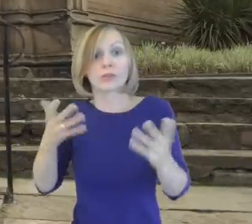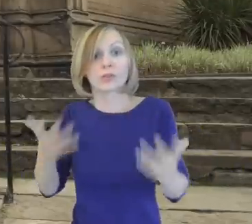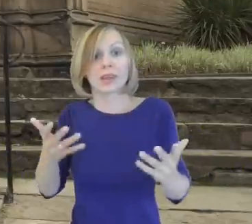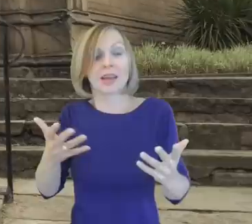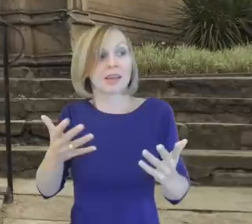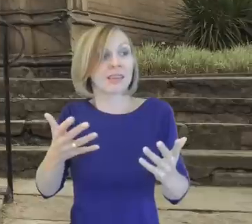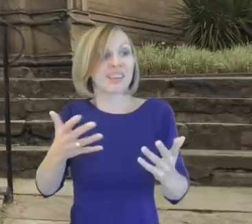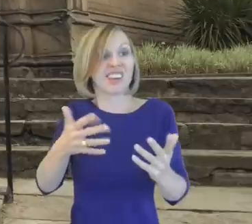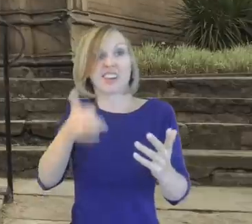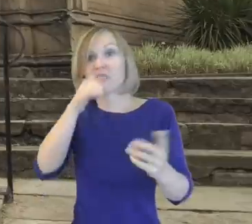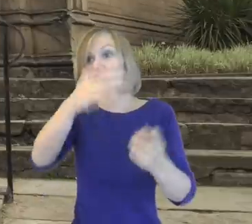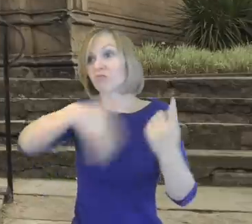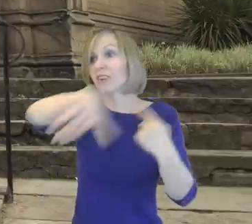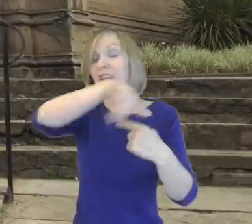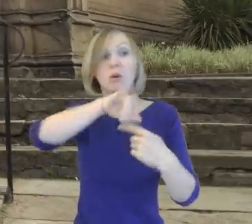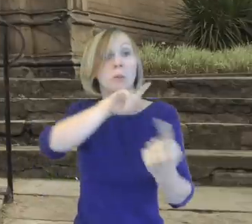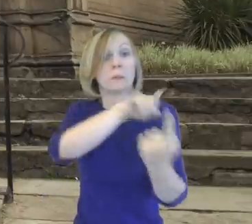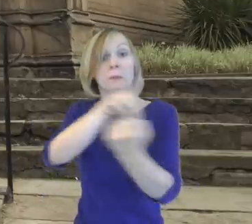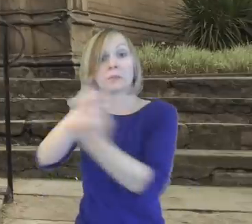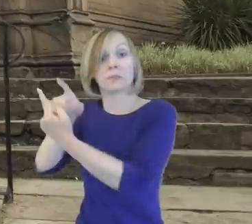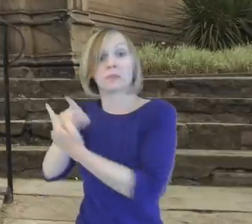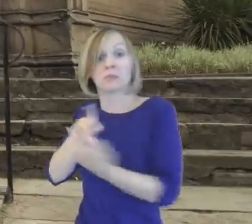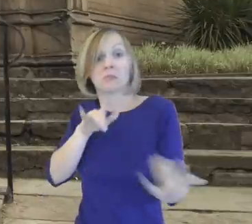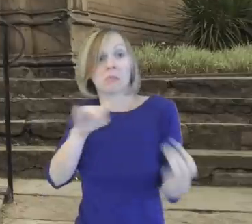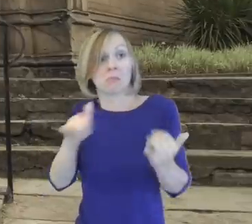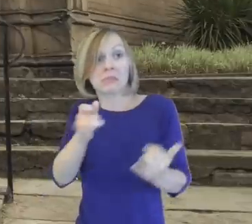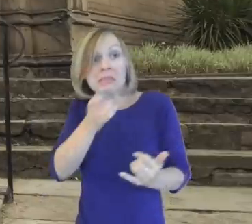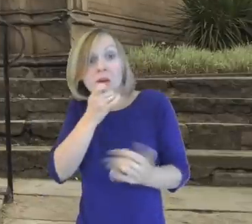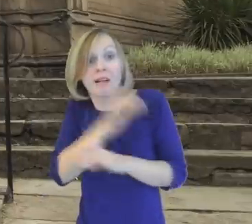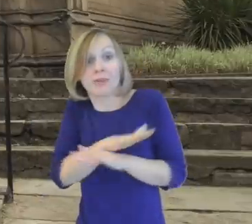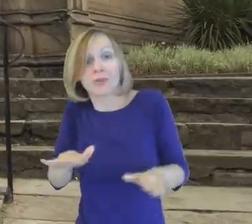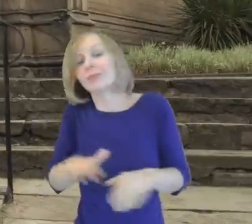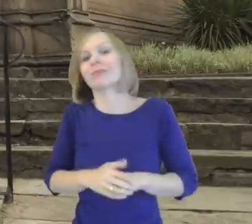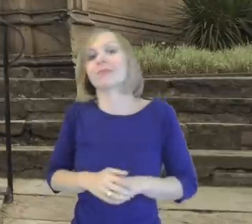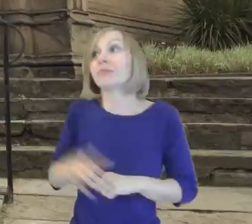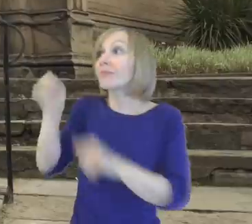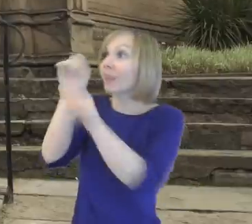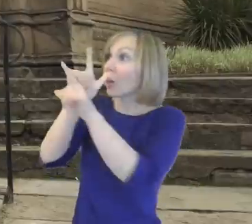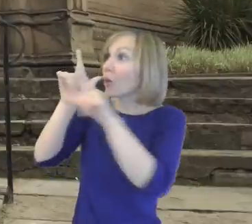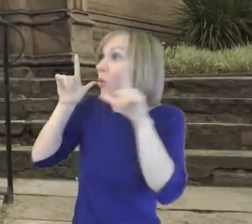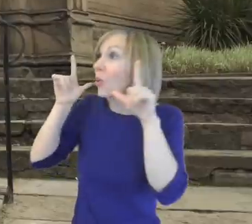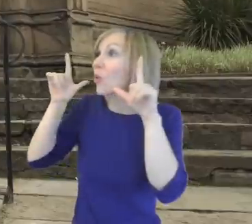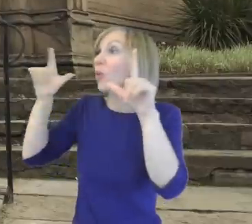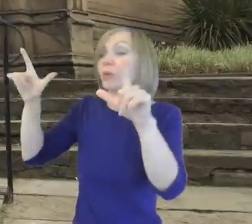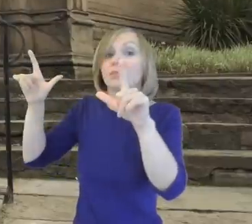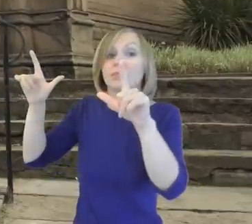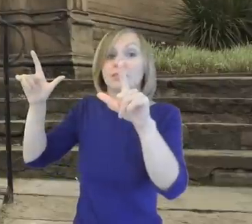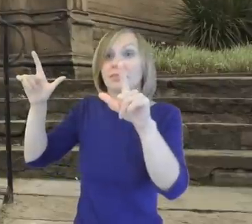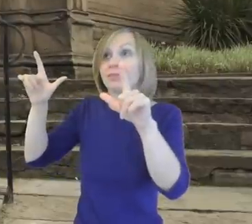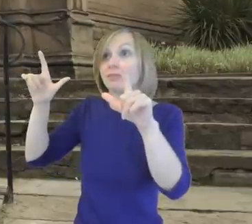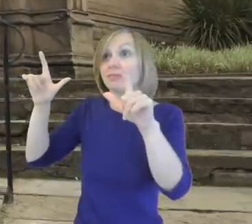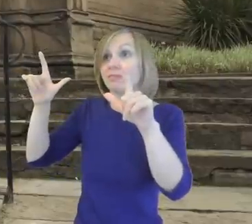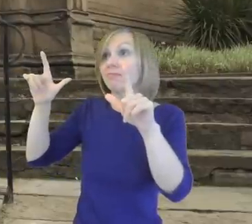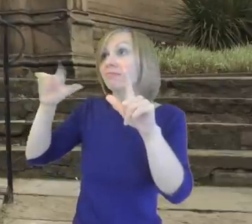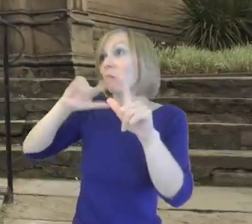day, whether they stop and smile at us or not. He, the Lord, is the one who offers to guide our feet.